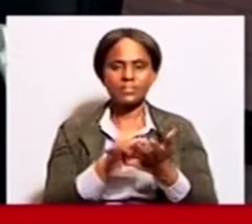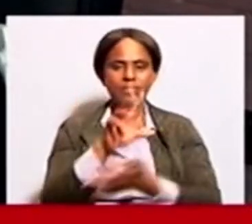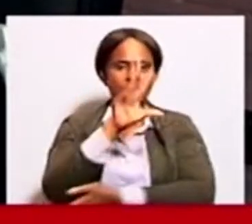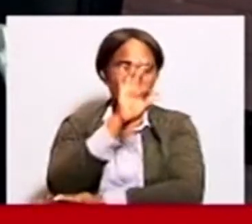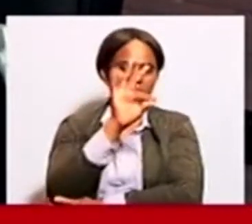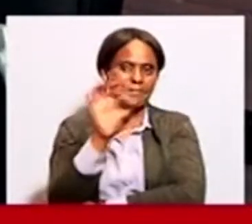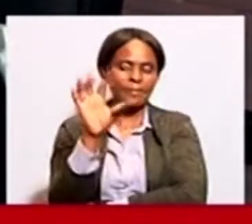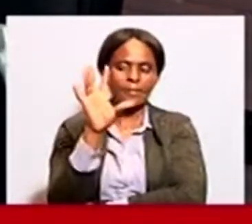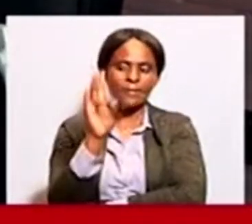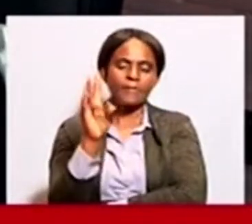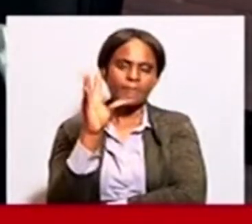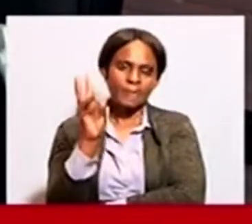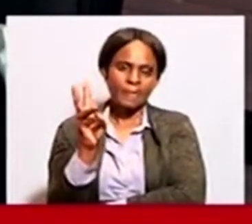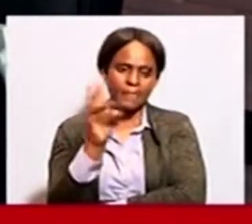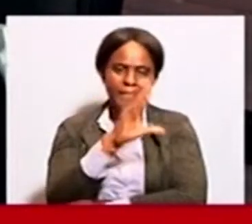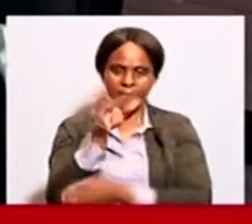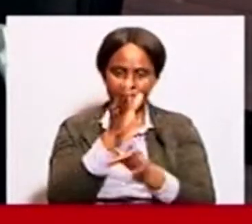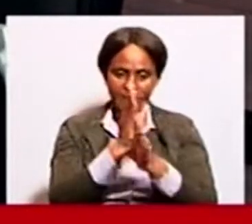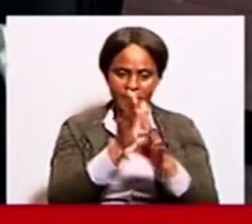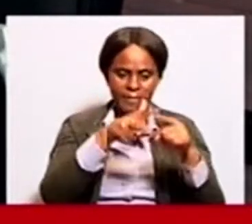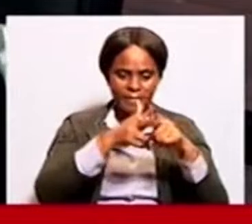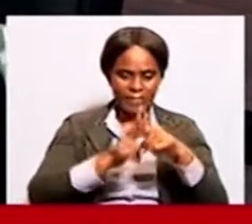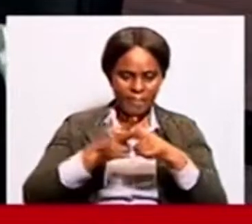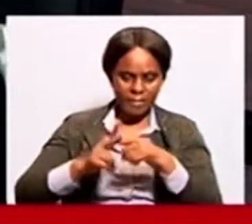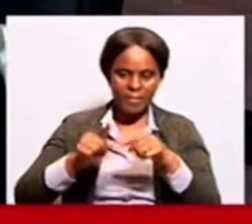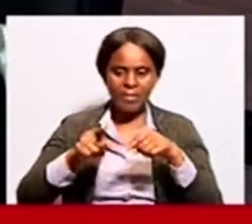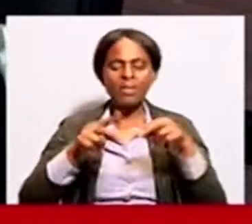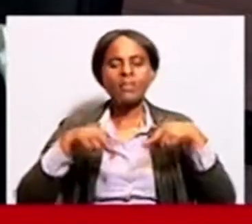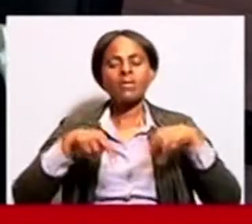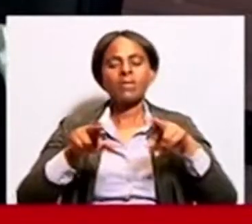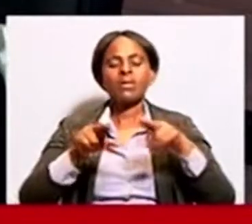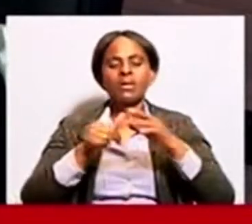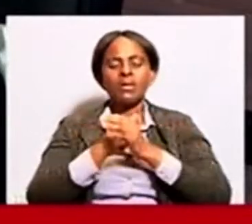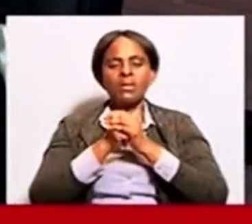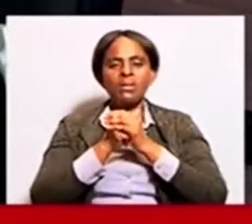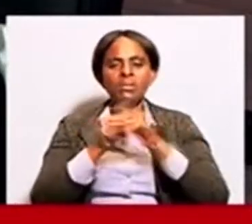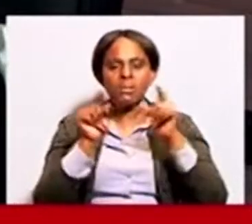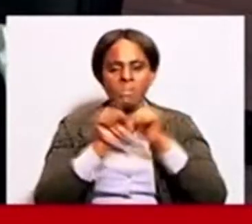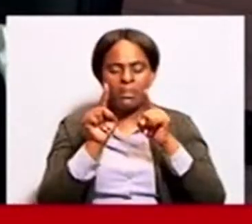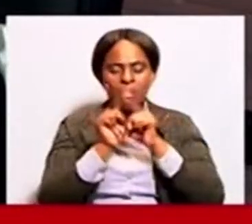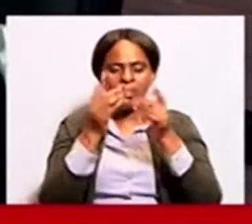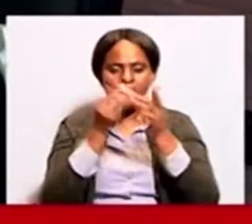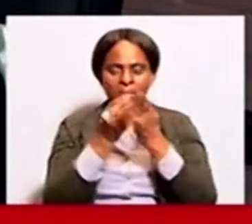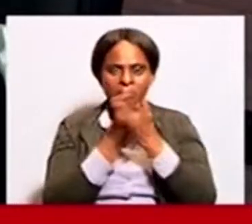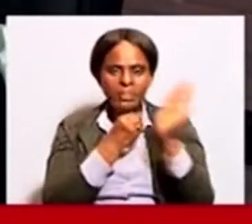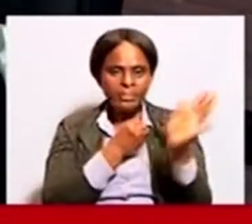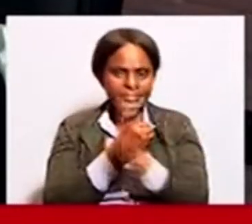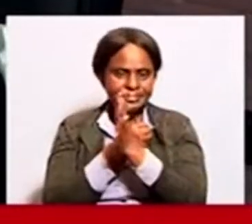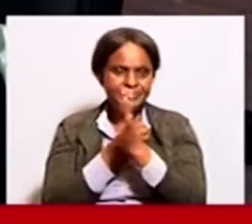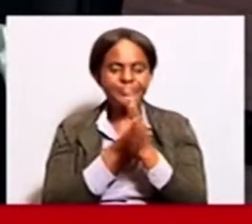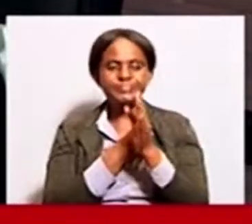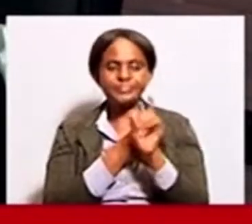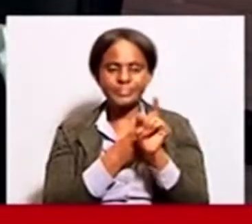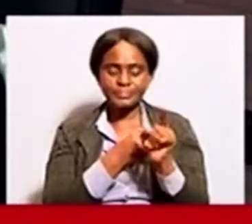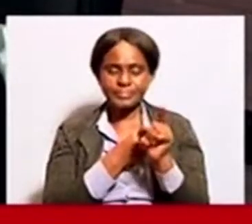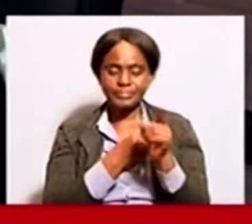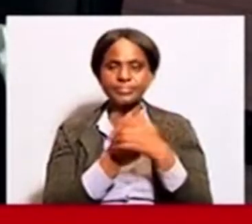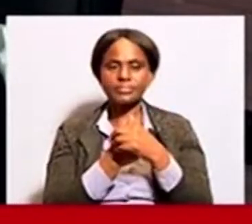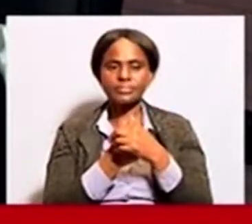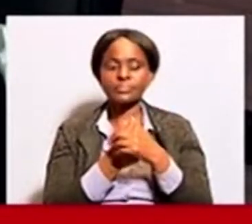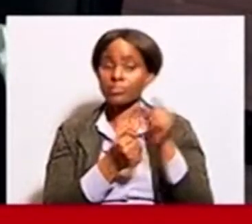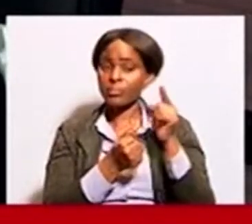228,976 towards the rehabilitation of this road. The source of funds for